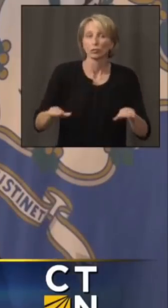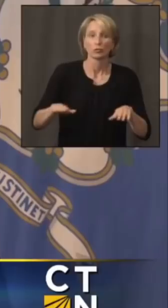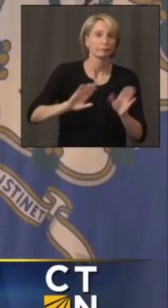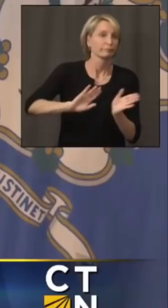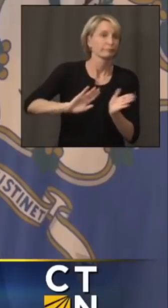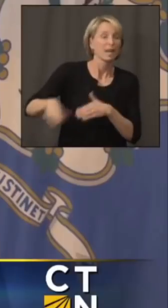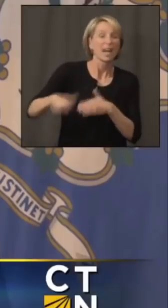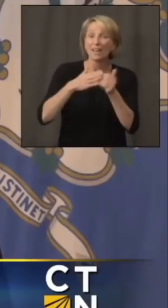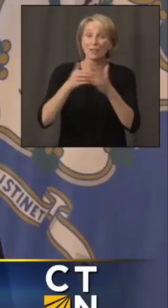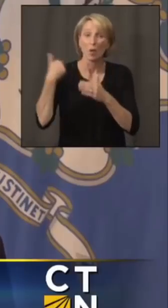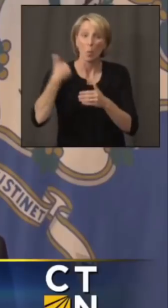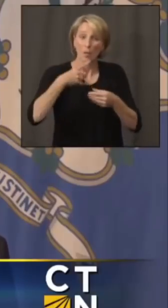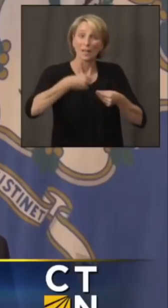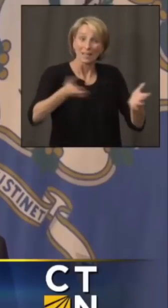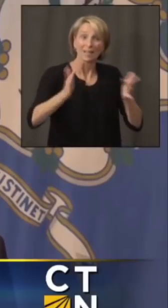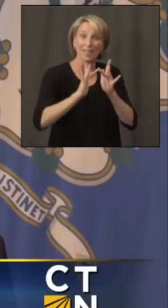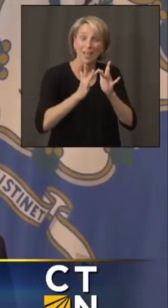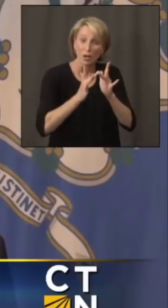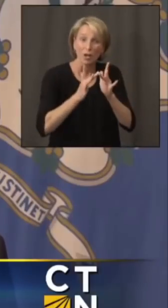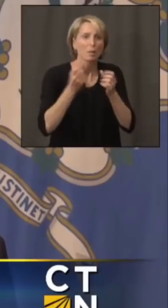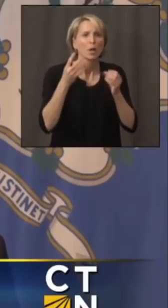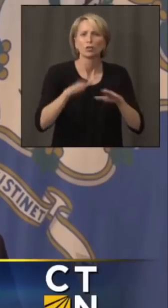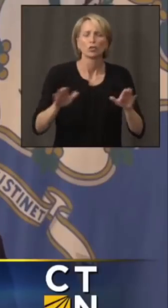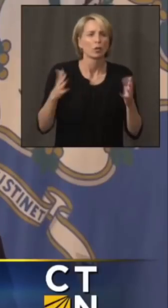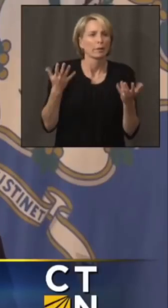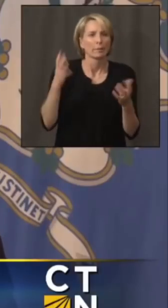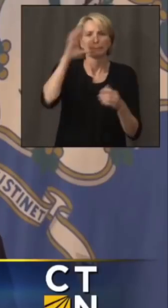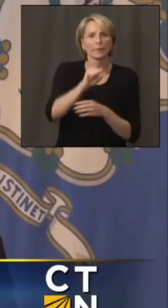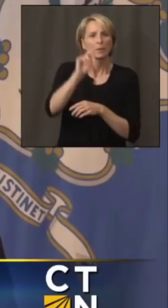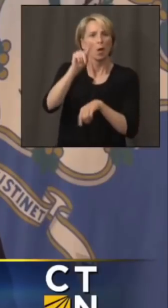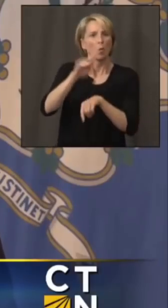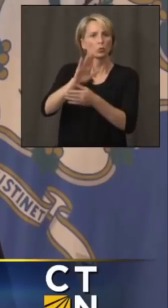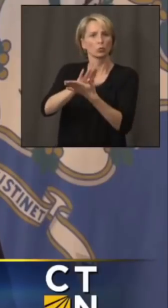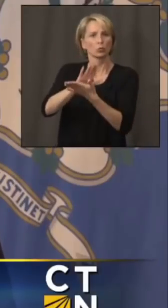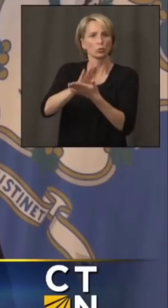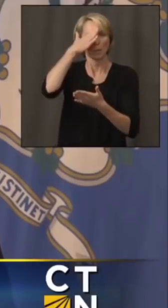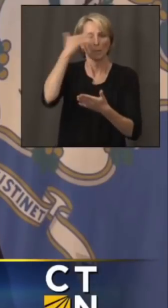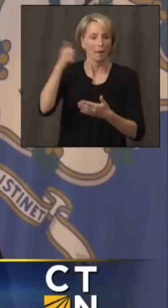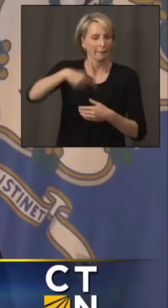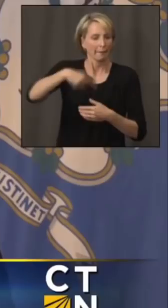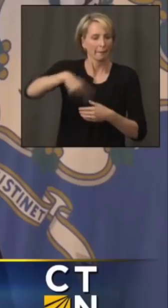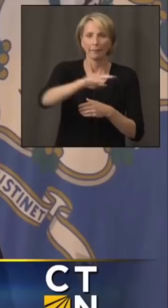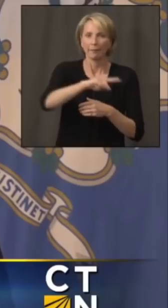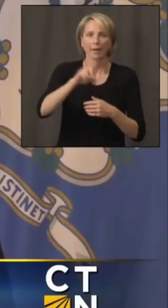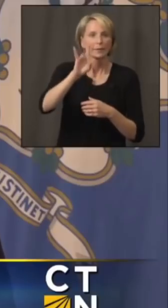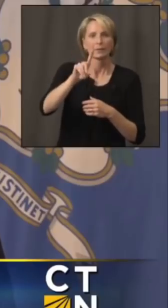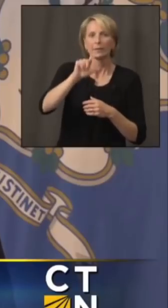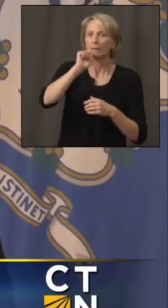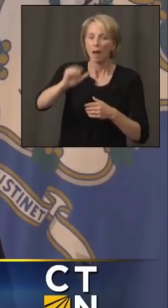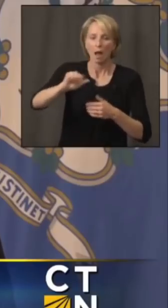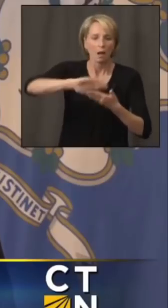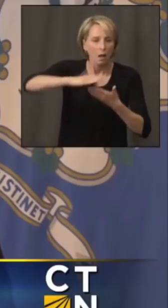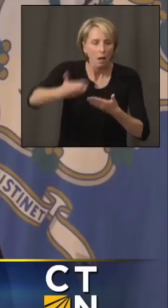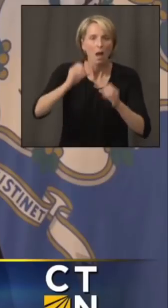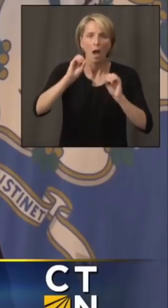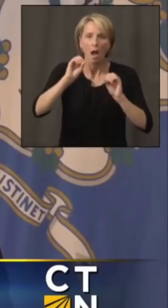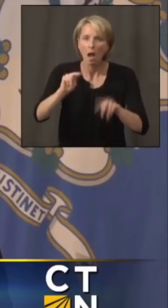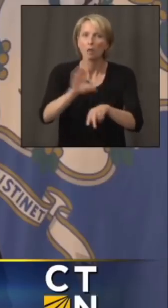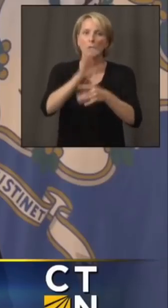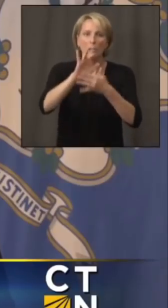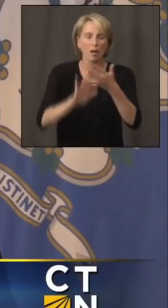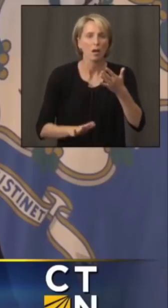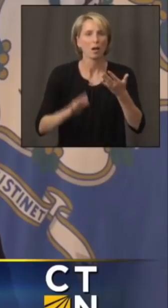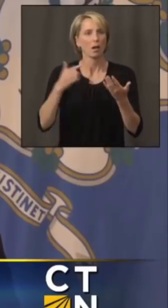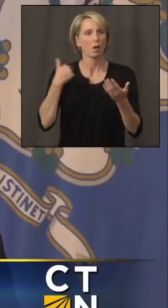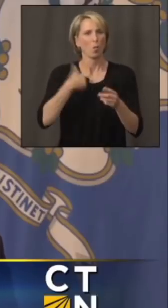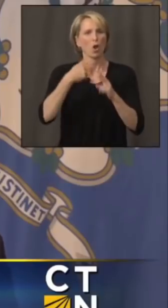Wi-Fi powered up. I don't want to do anything I can to exacerbate that achievement gap. And it was just a few months ago that we